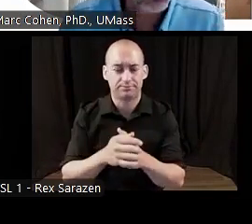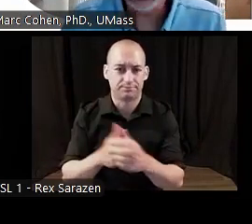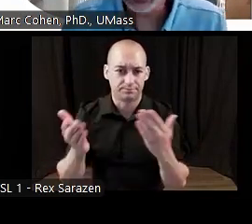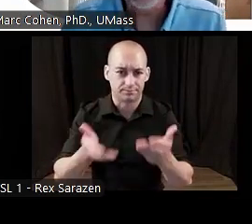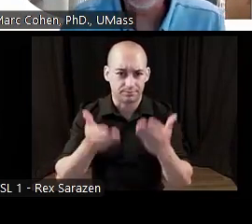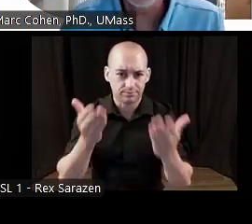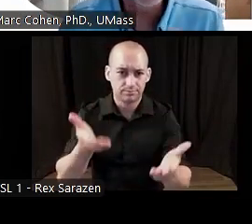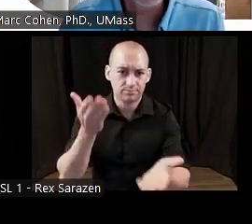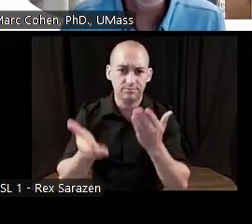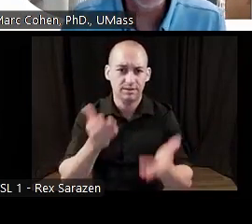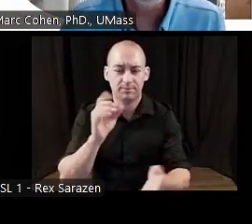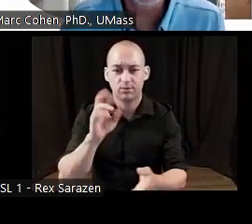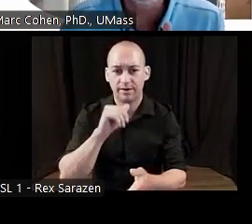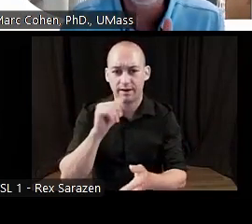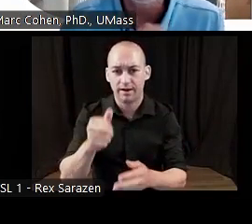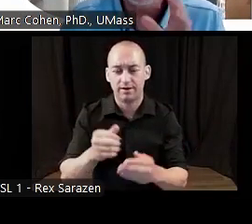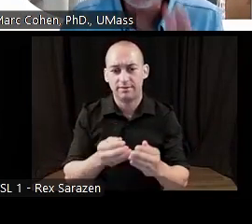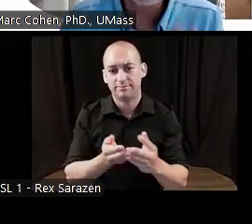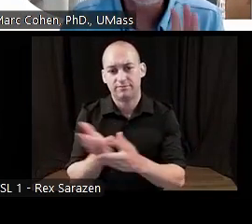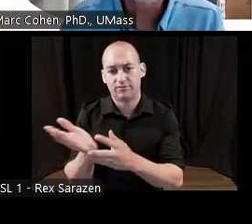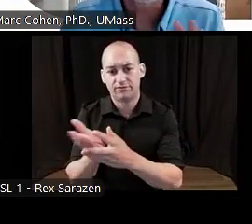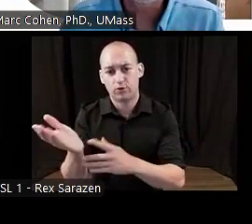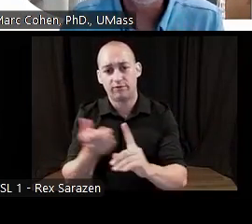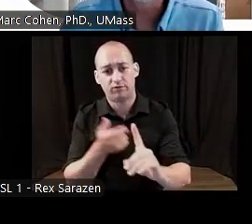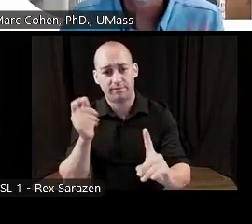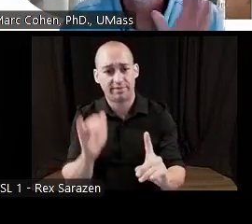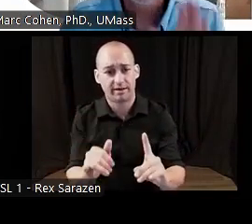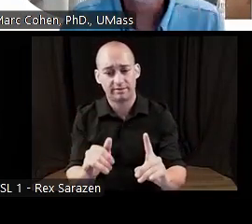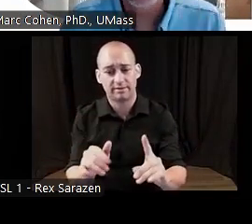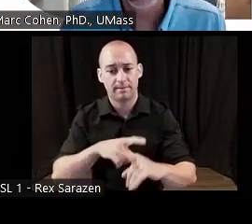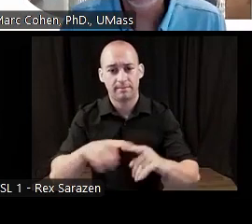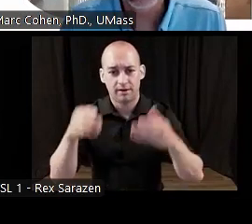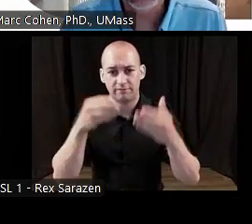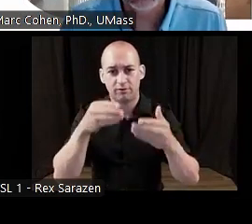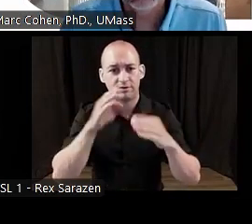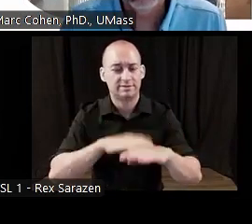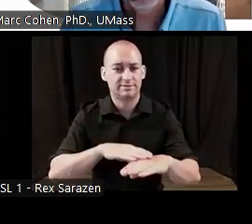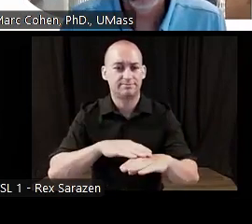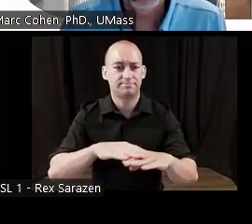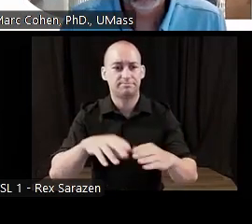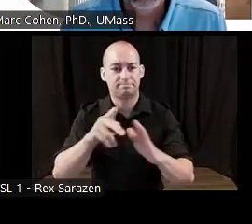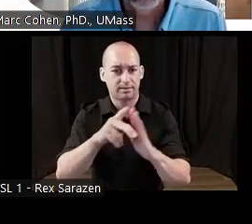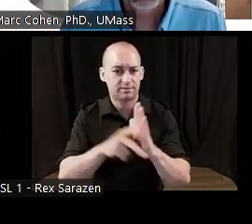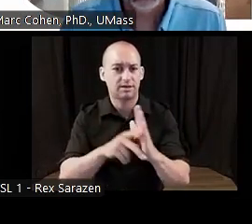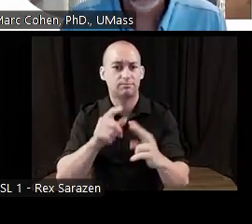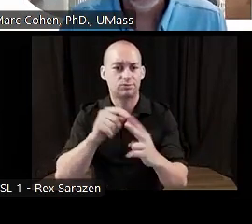Recommendations may or may not flow directly from that, but it's the focus here is really on policy options.